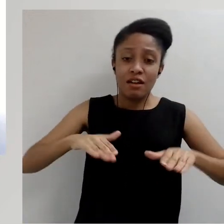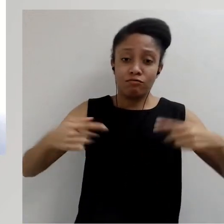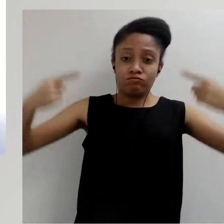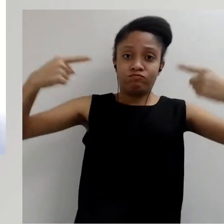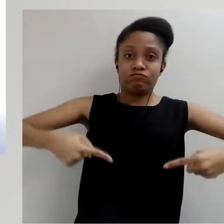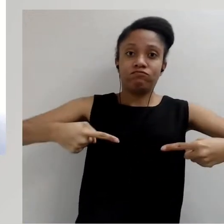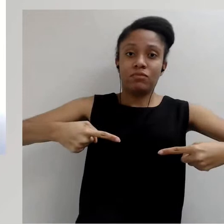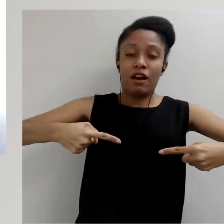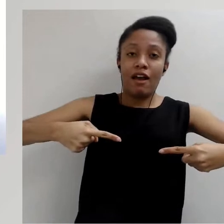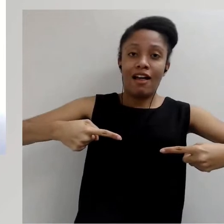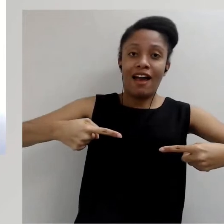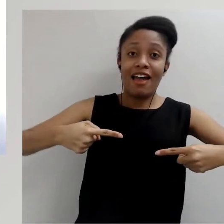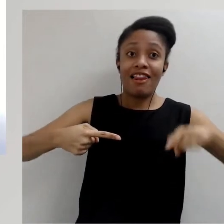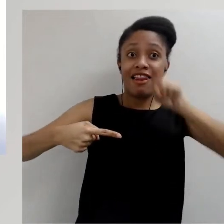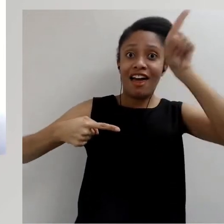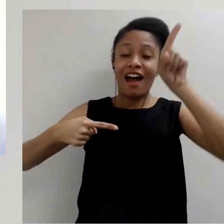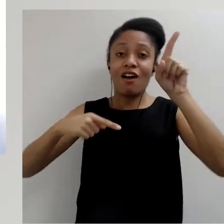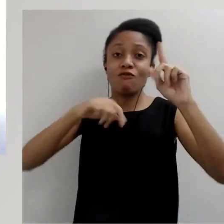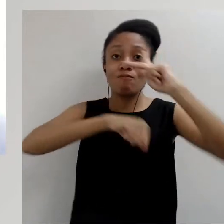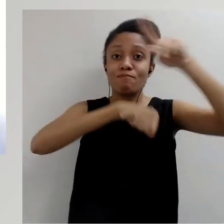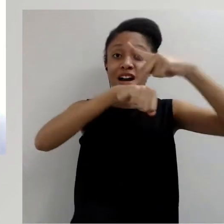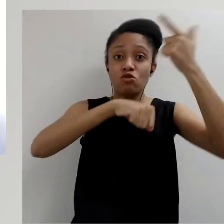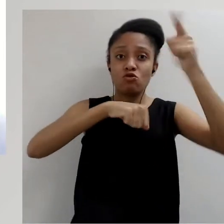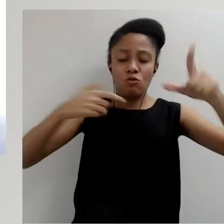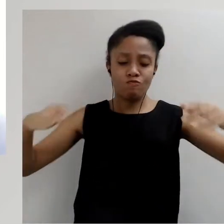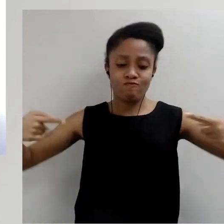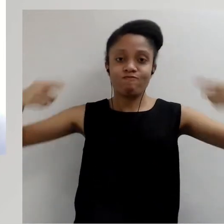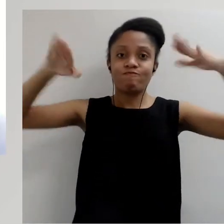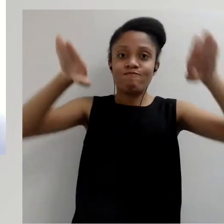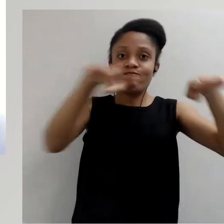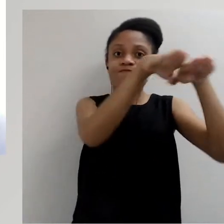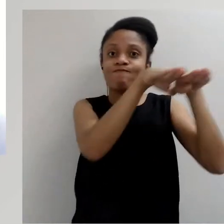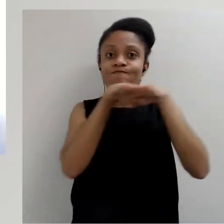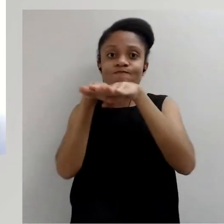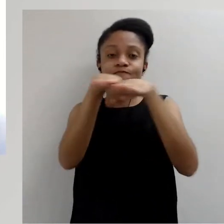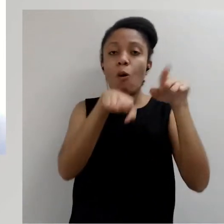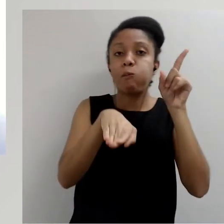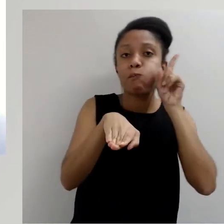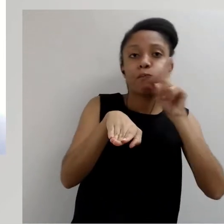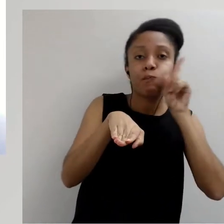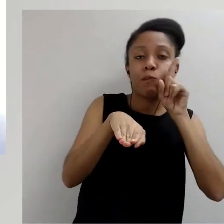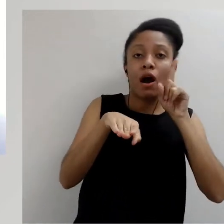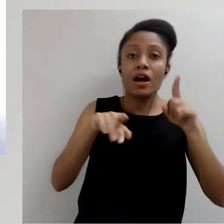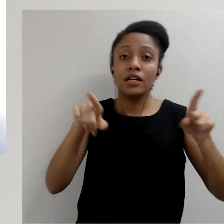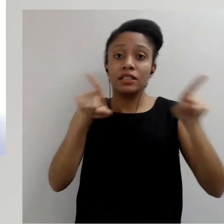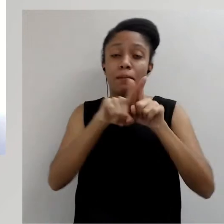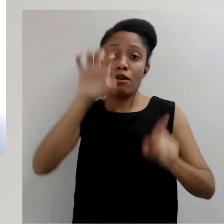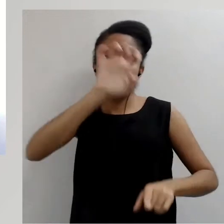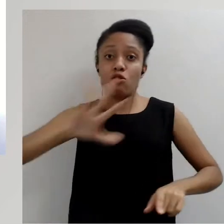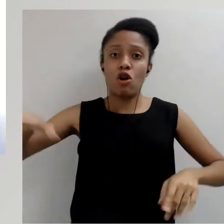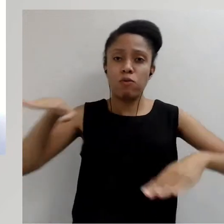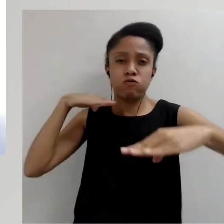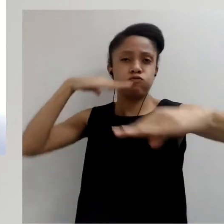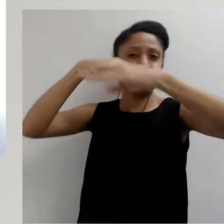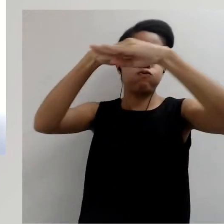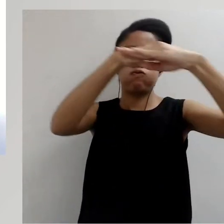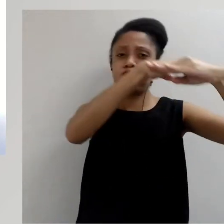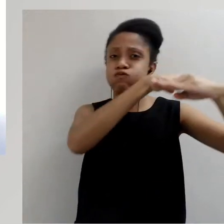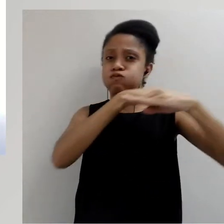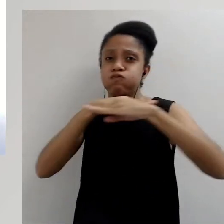they were as good as the foreign printing houses, the American ones and the European